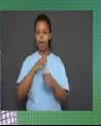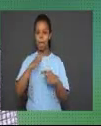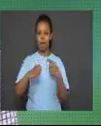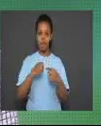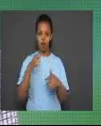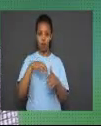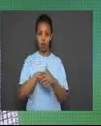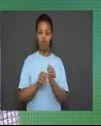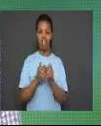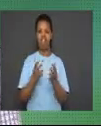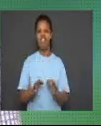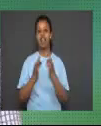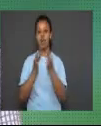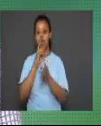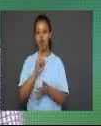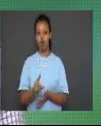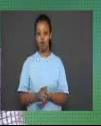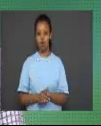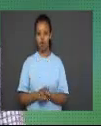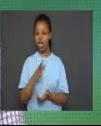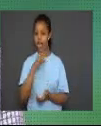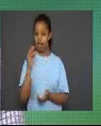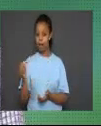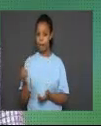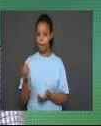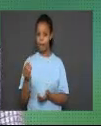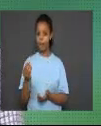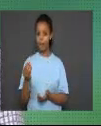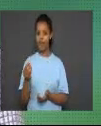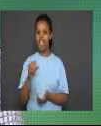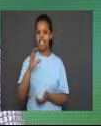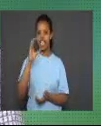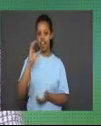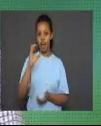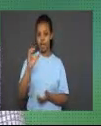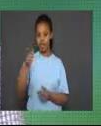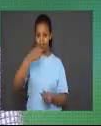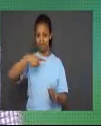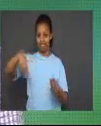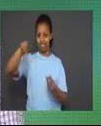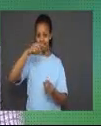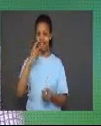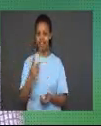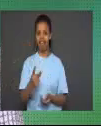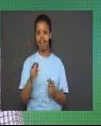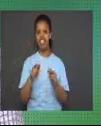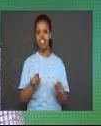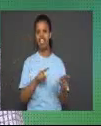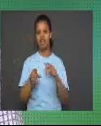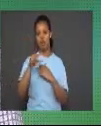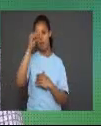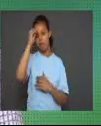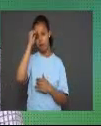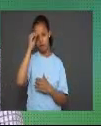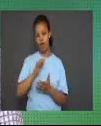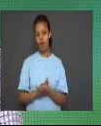the ecosystem, and we described the carbon cycle. Today, we will